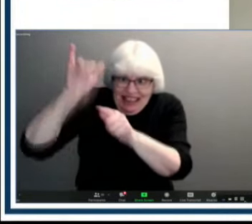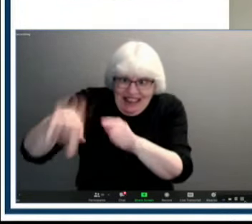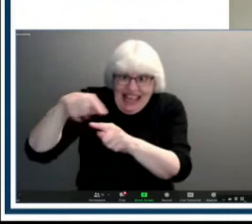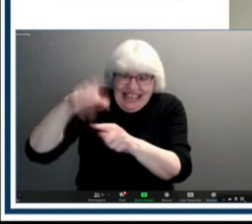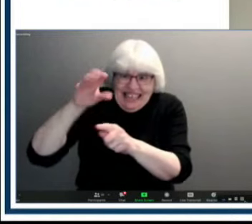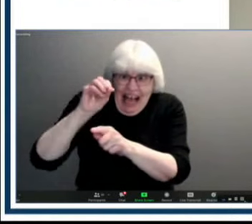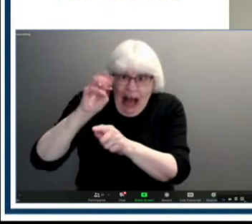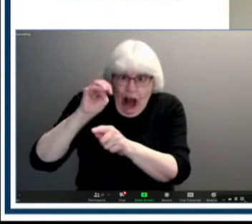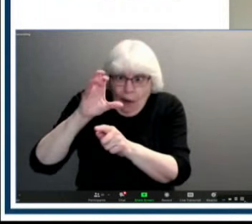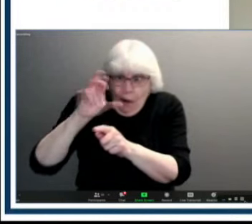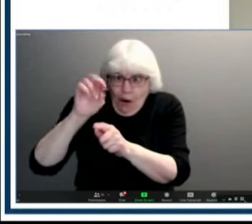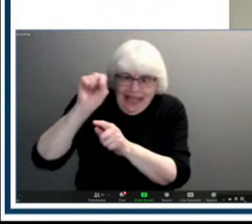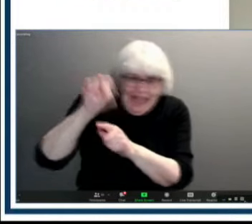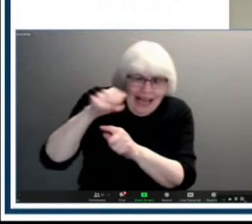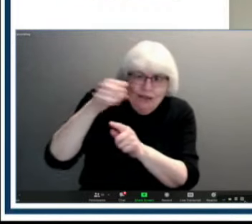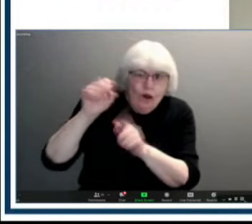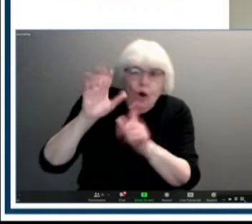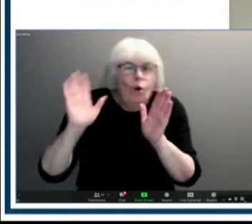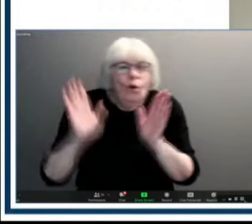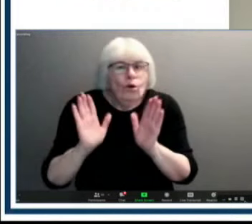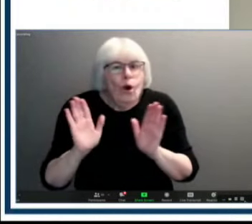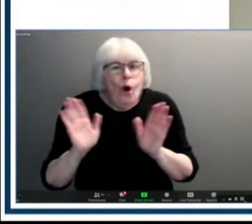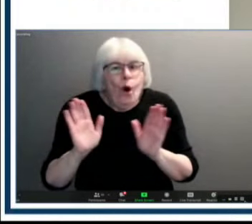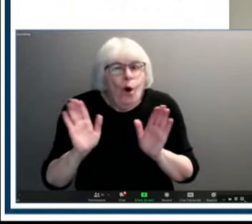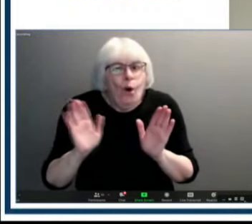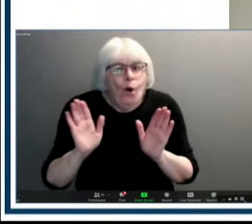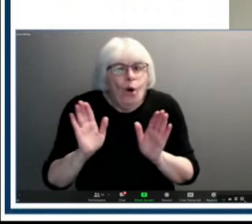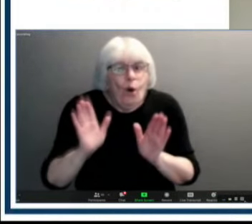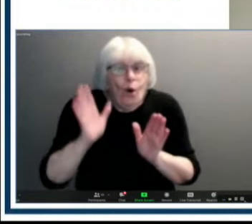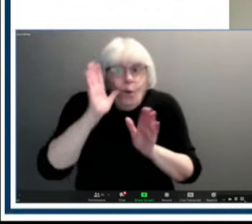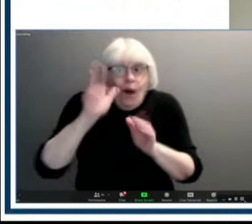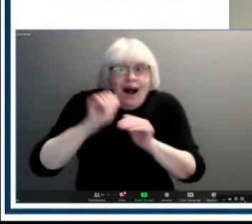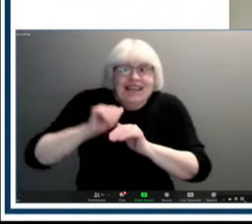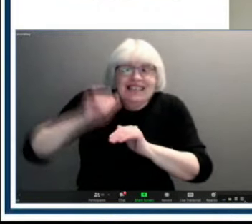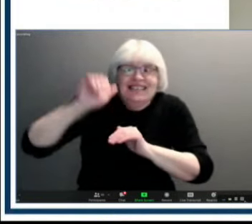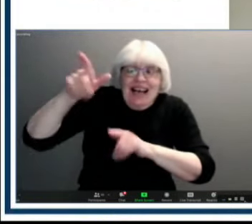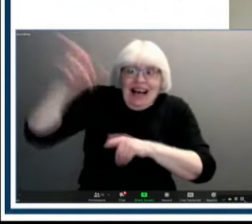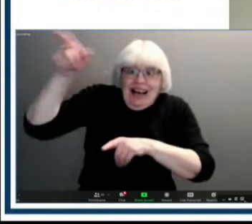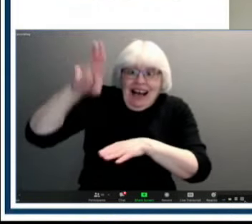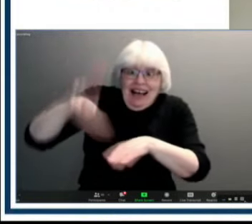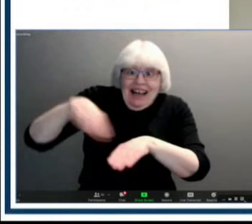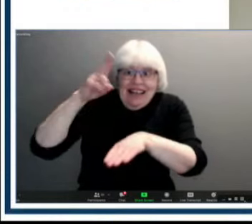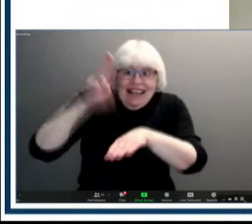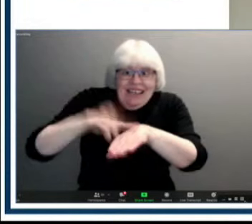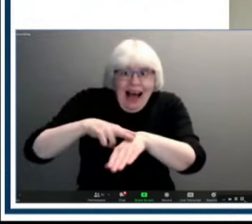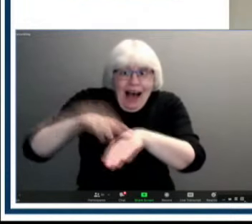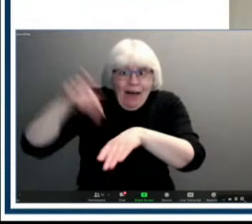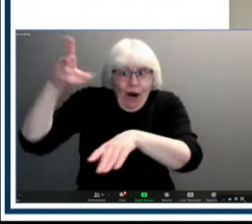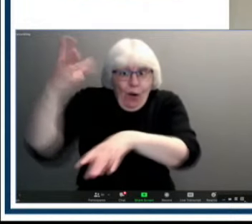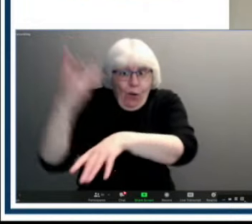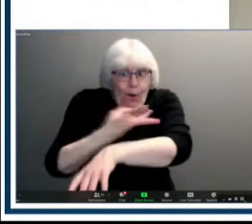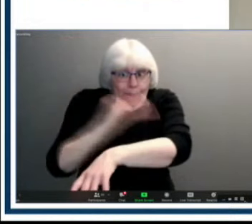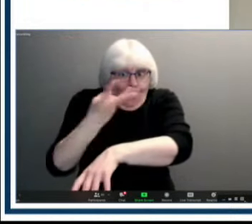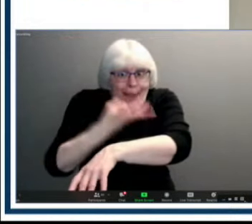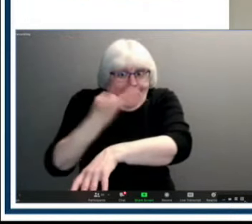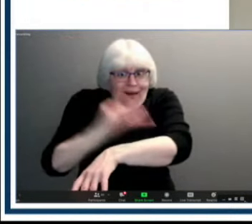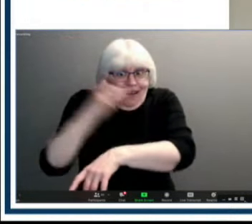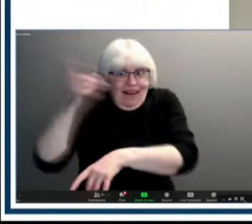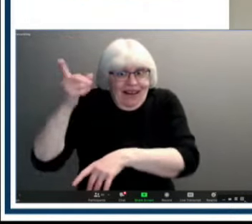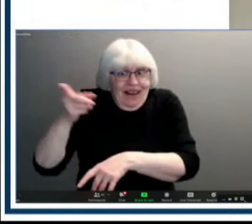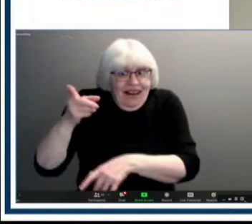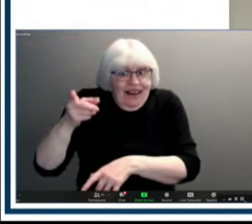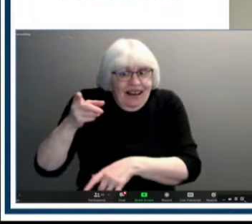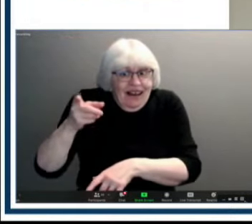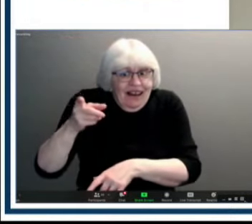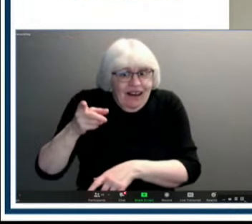of samples that were submitted to the national lab in Winnipeg, when they came back, 83% of them were Omicron. So